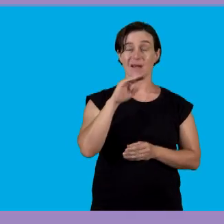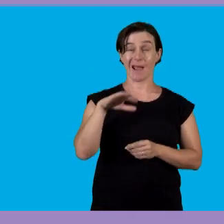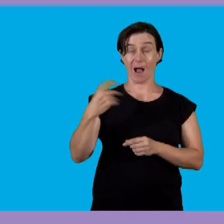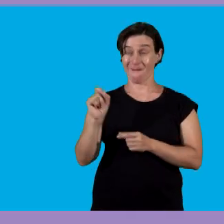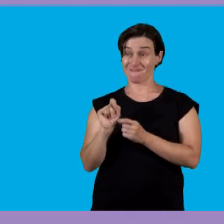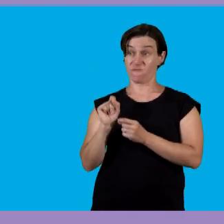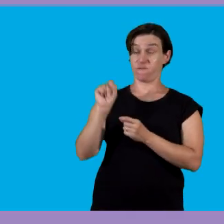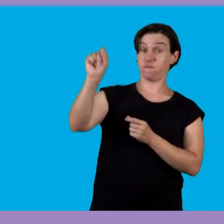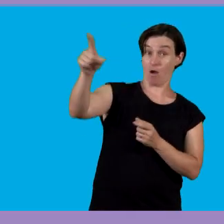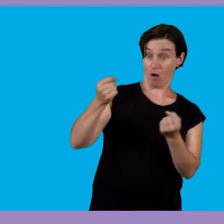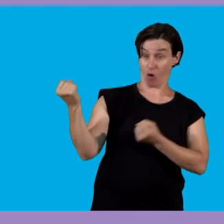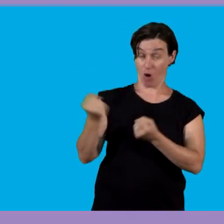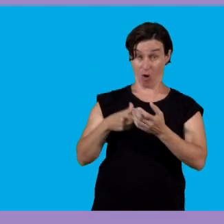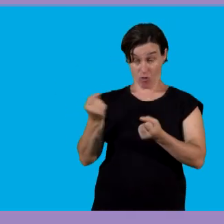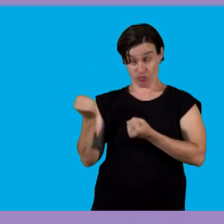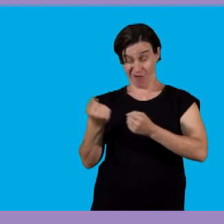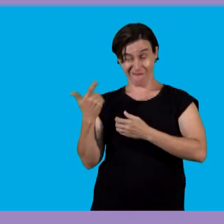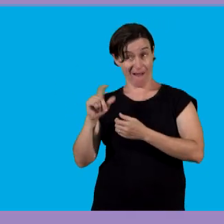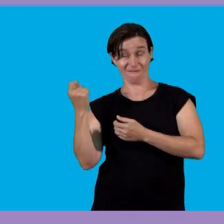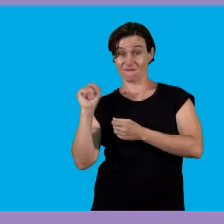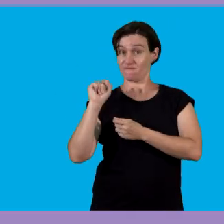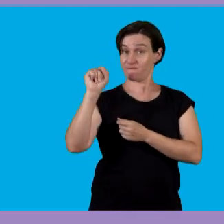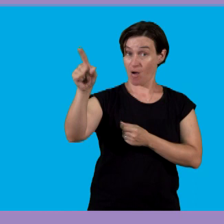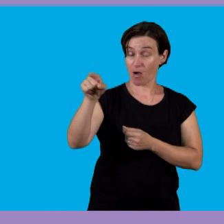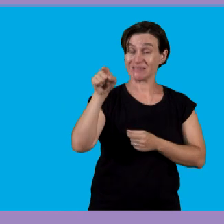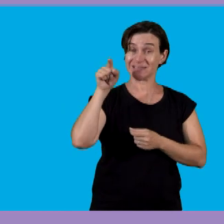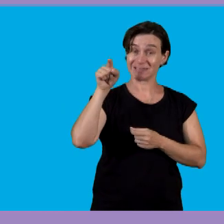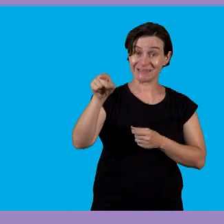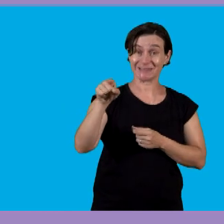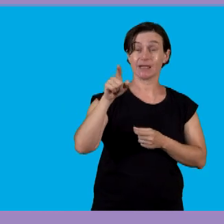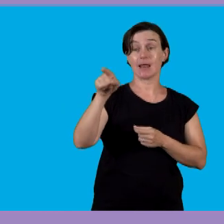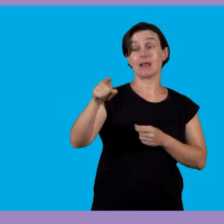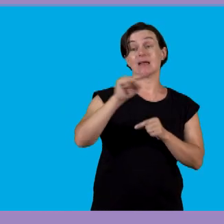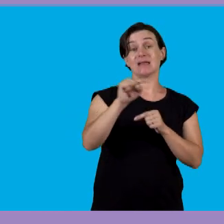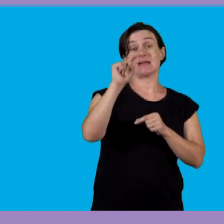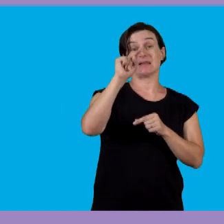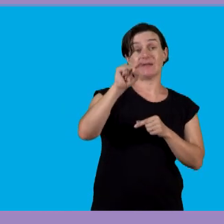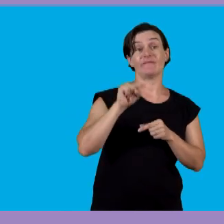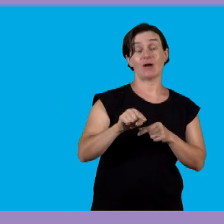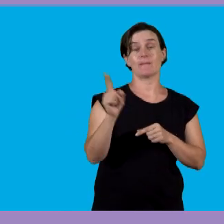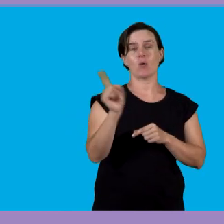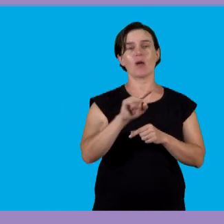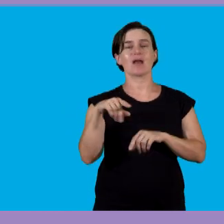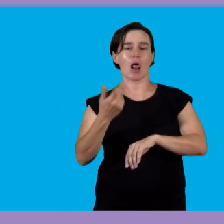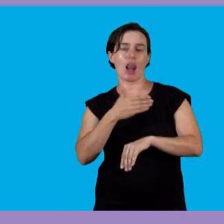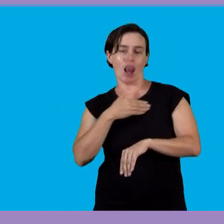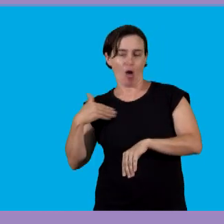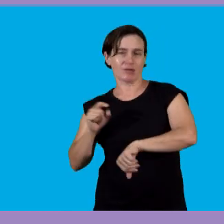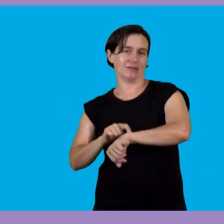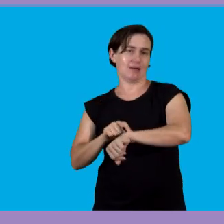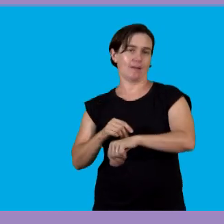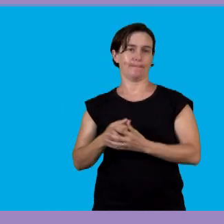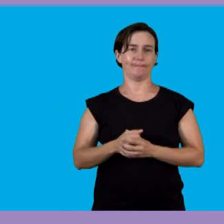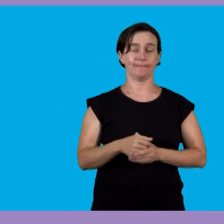distance covered by the time that the car took. So we are going to say that is the